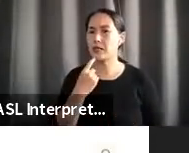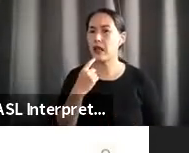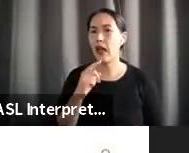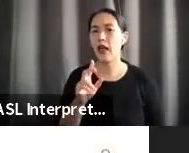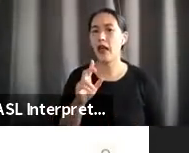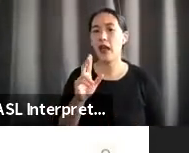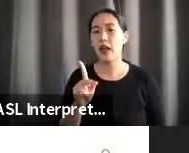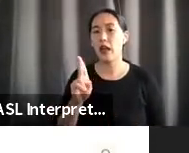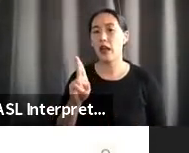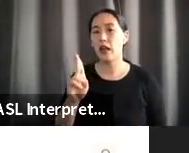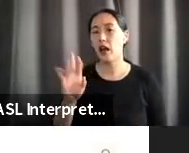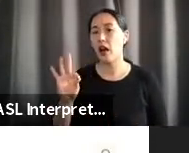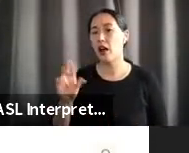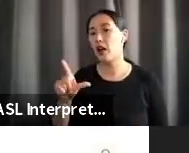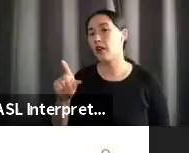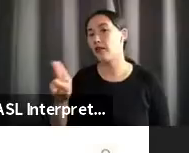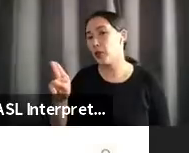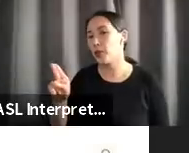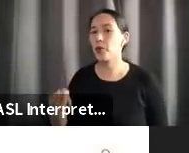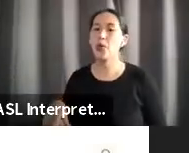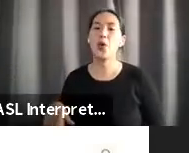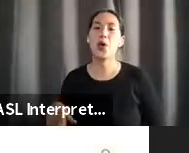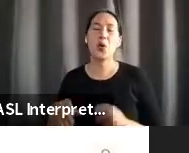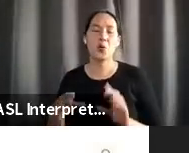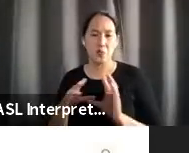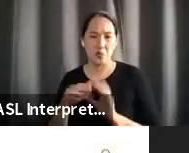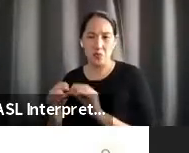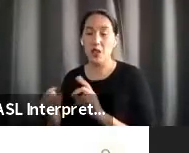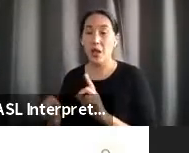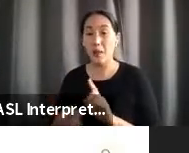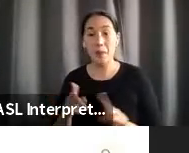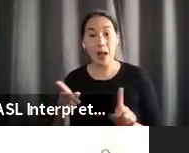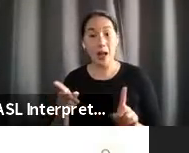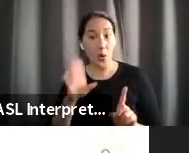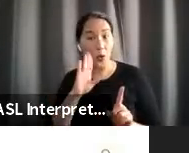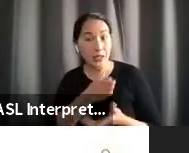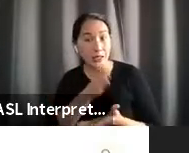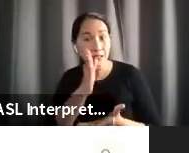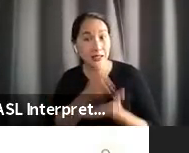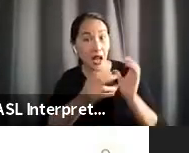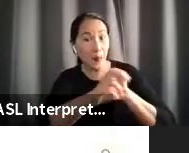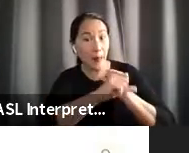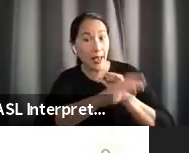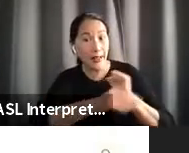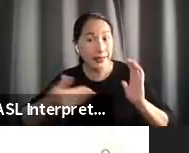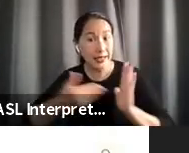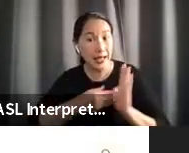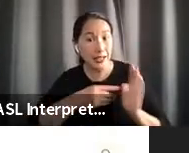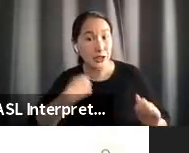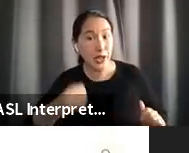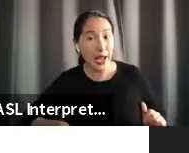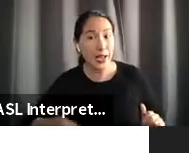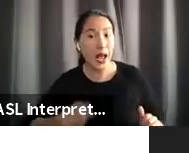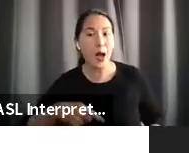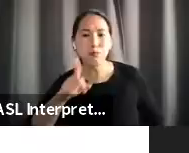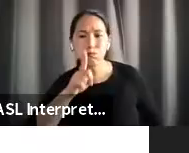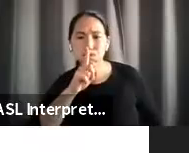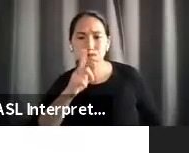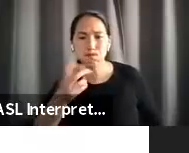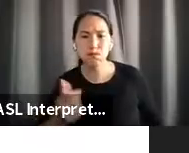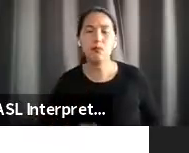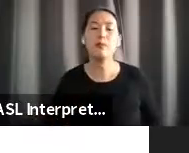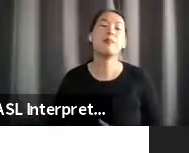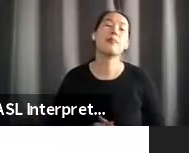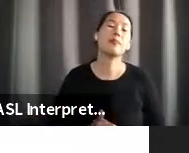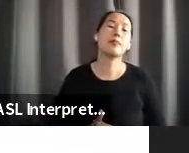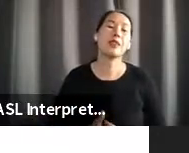haven't seen any statements from him about if he's going to stop running attack ads on China and those racist ads, right? Now,